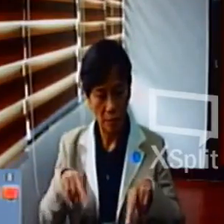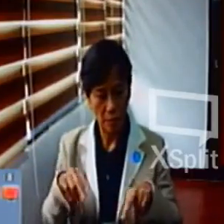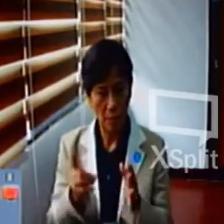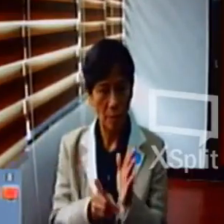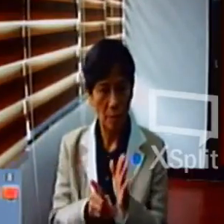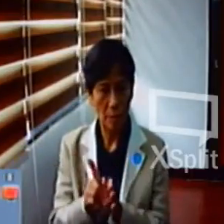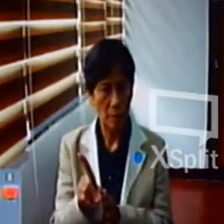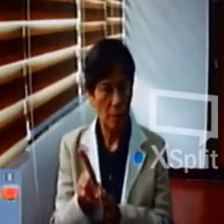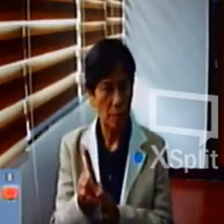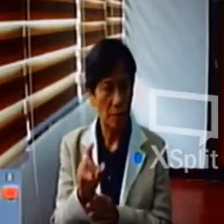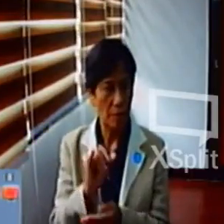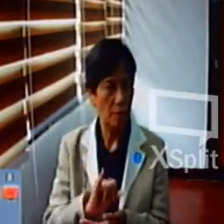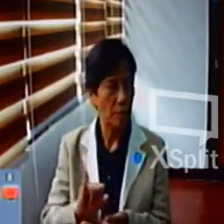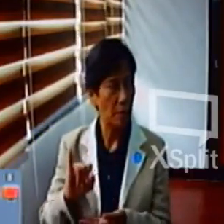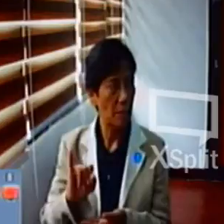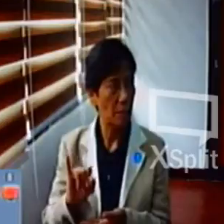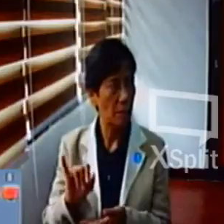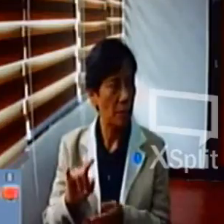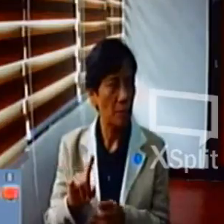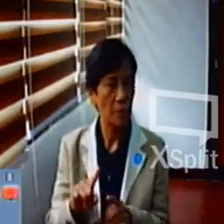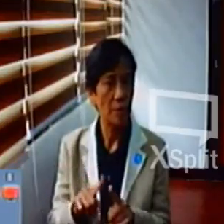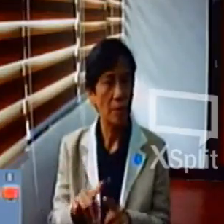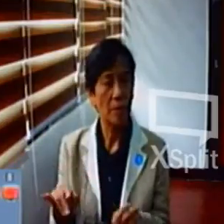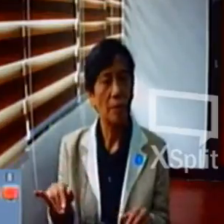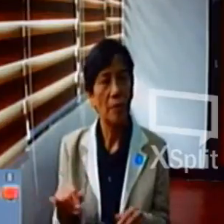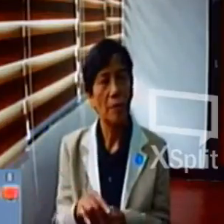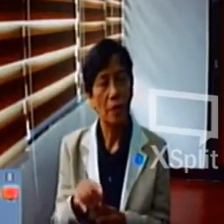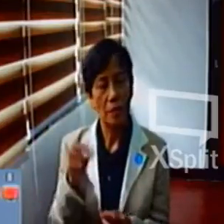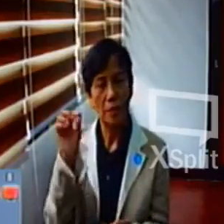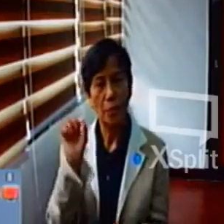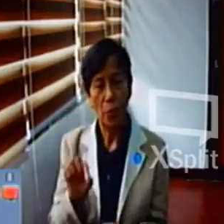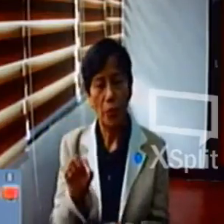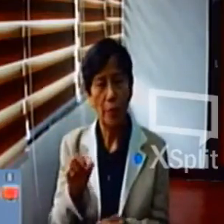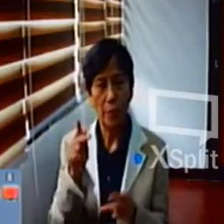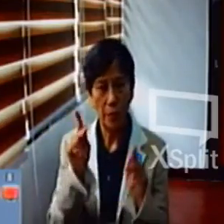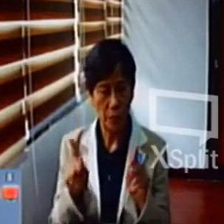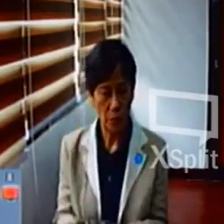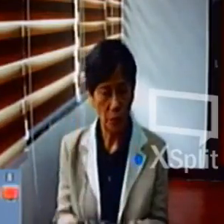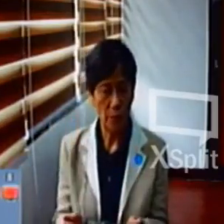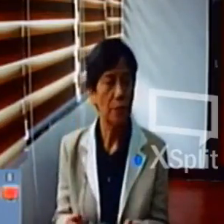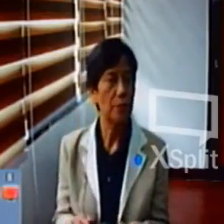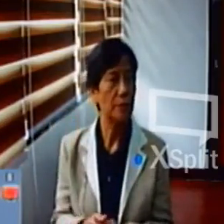Development Institute as its focal person. And